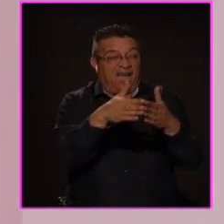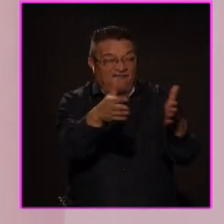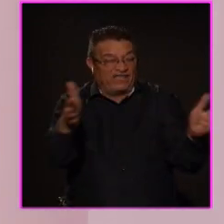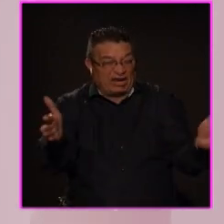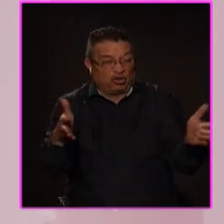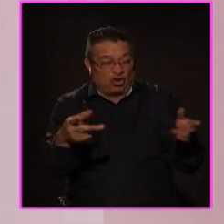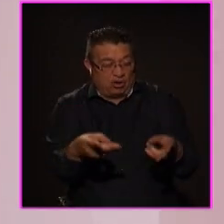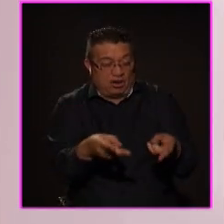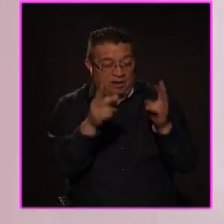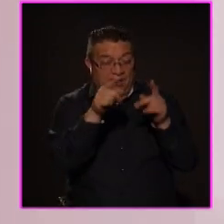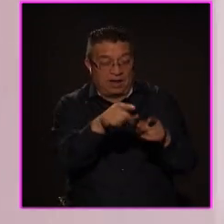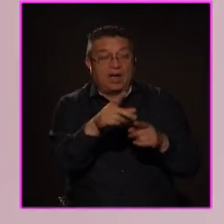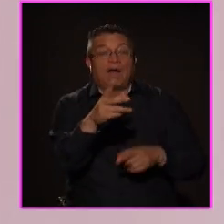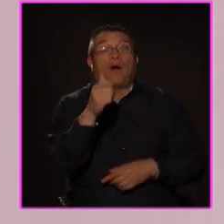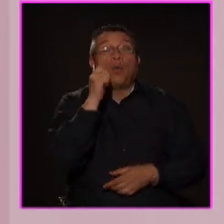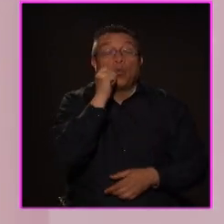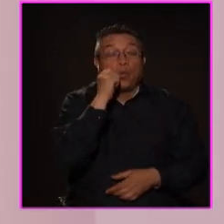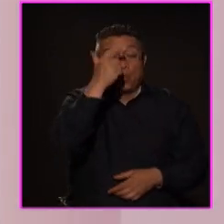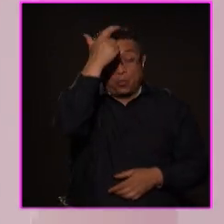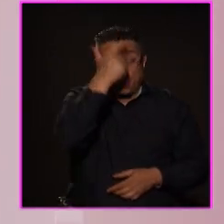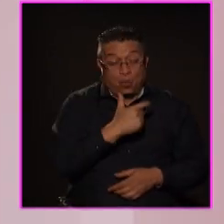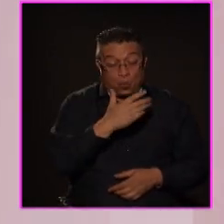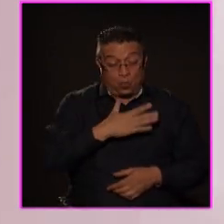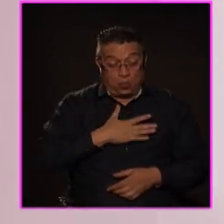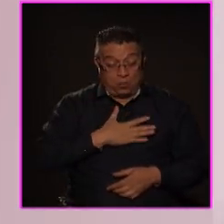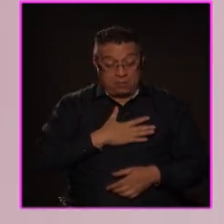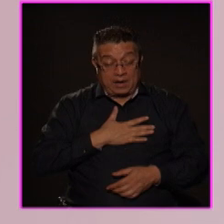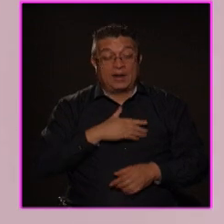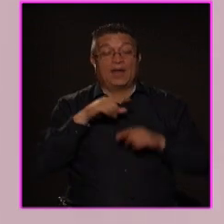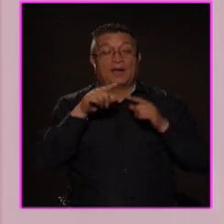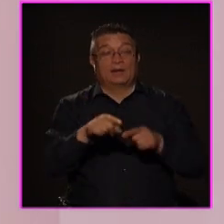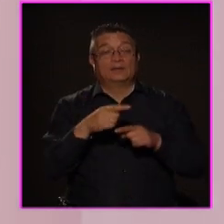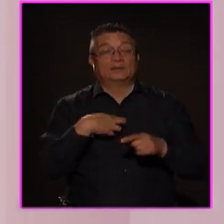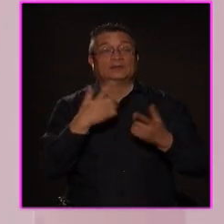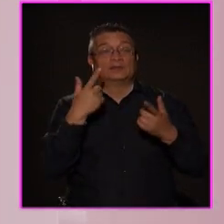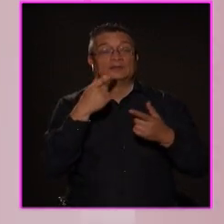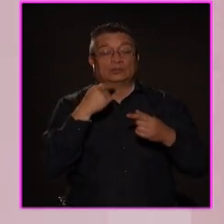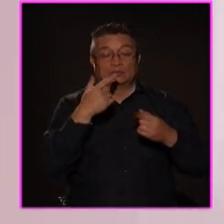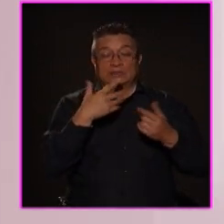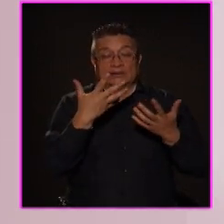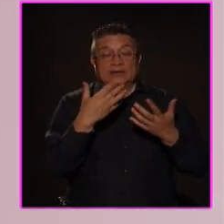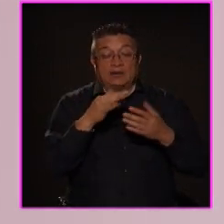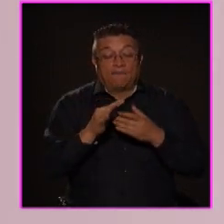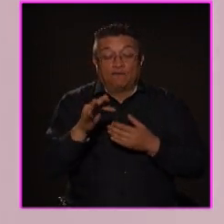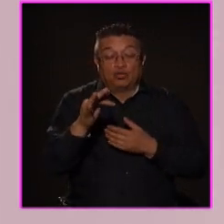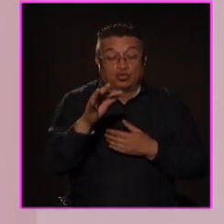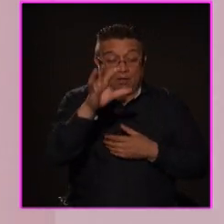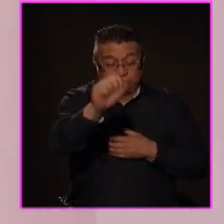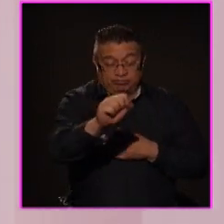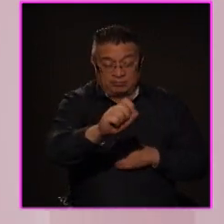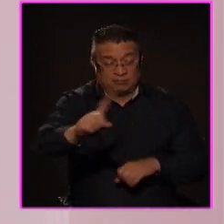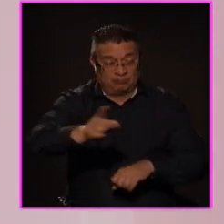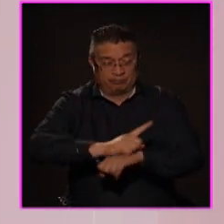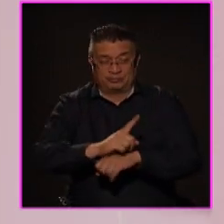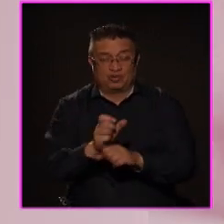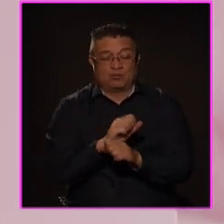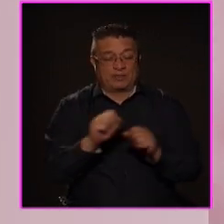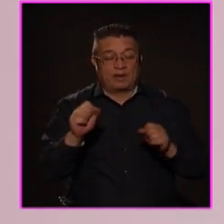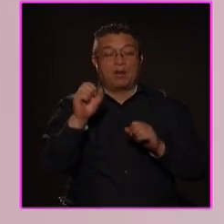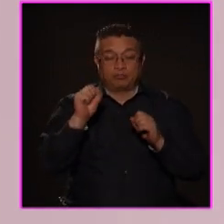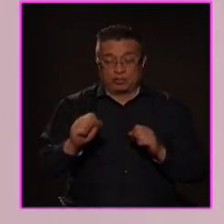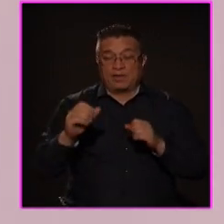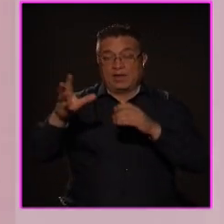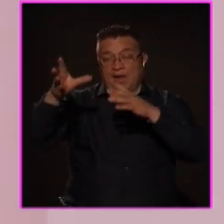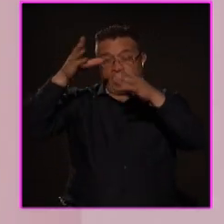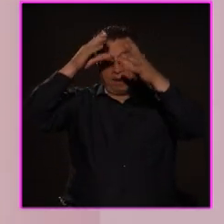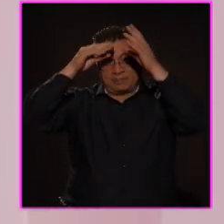unfolds in unpredictable ways. And of course, we can learn from past experiences, right, to know what to